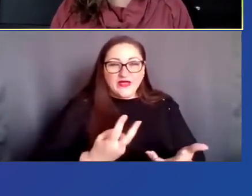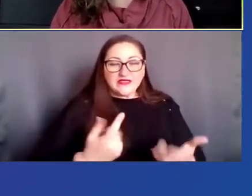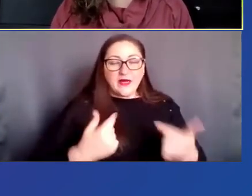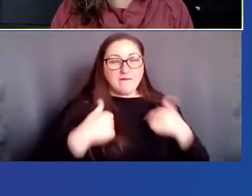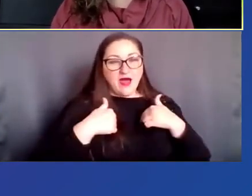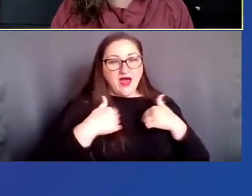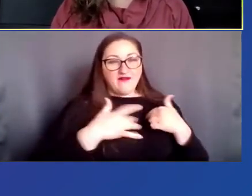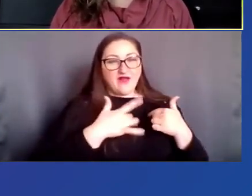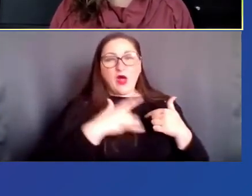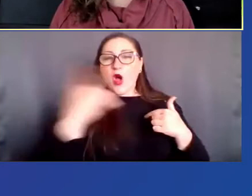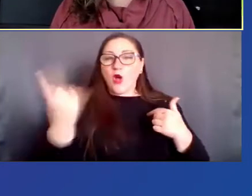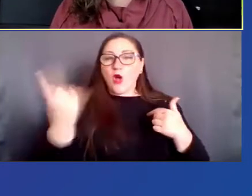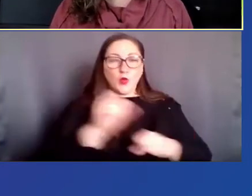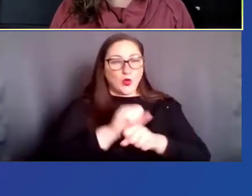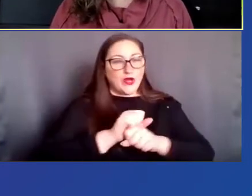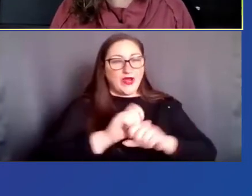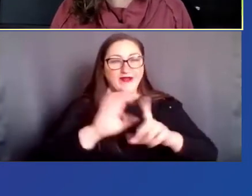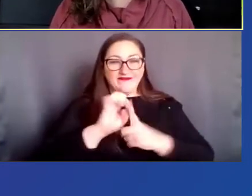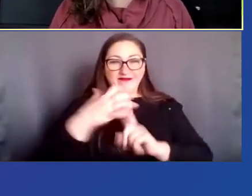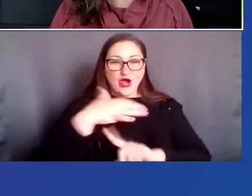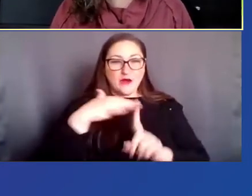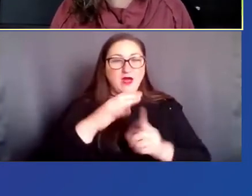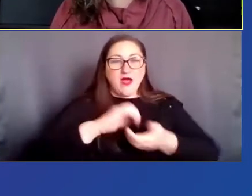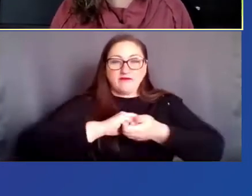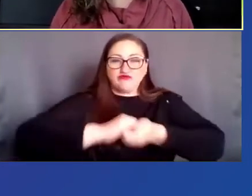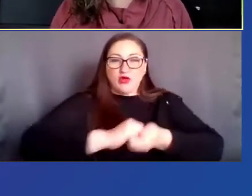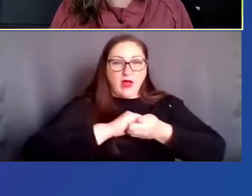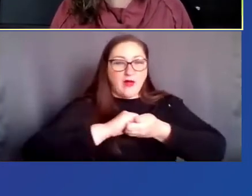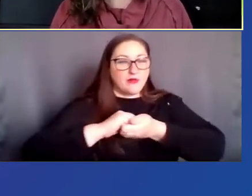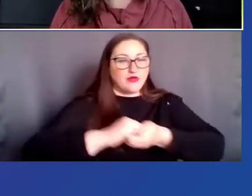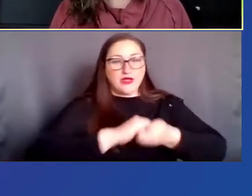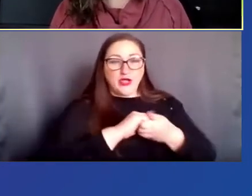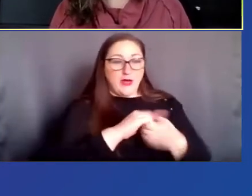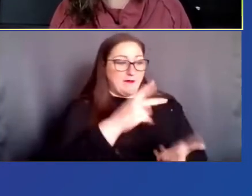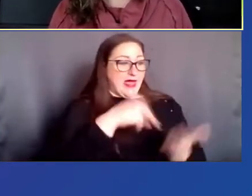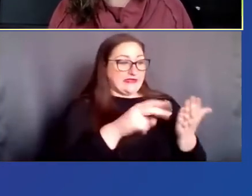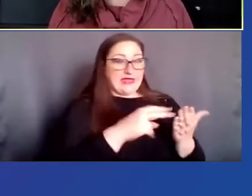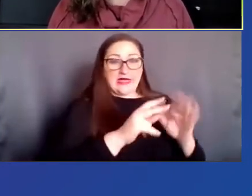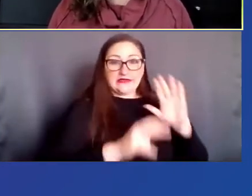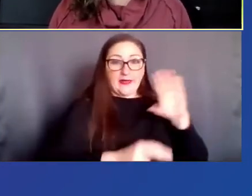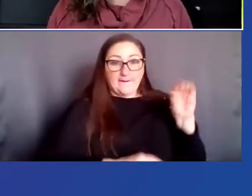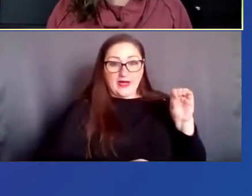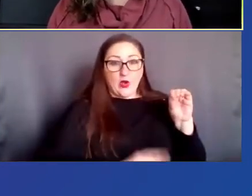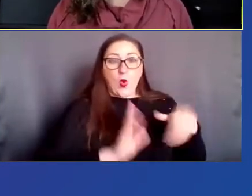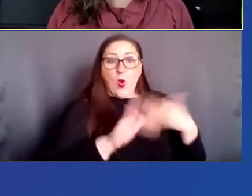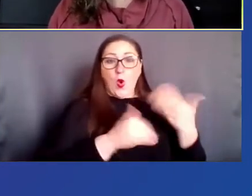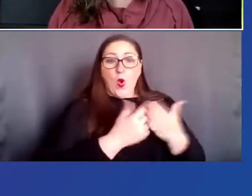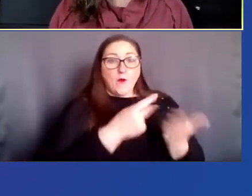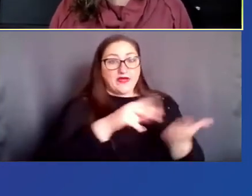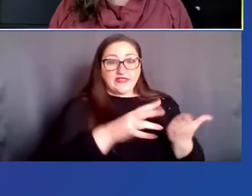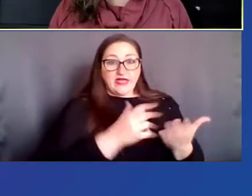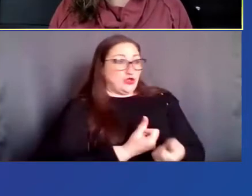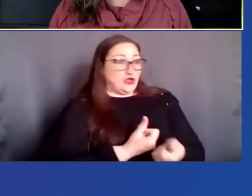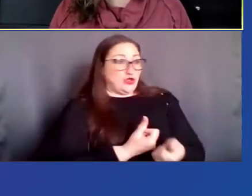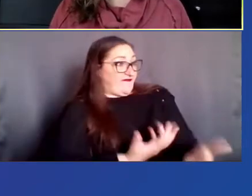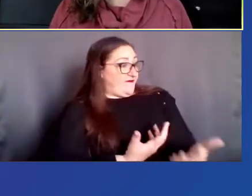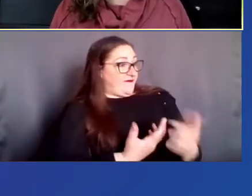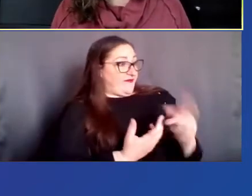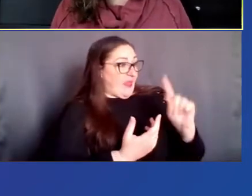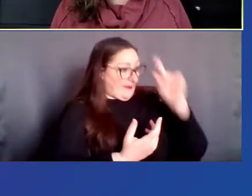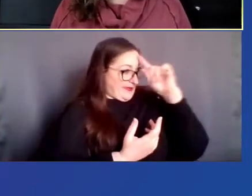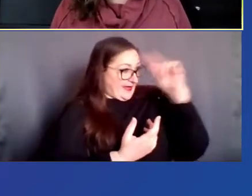collaboration all the time. I work in that space in my dance company where my dancers' voices are as important as my